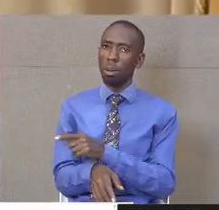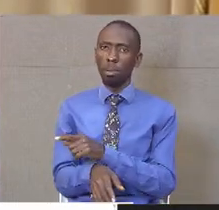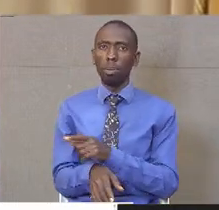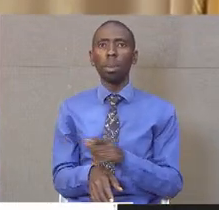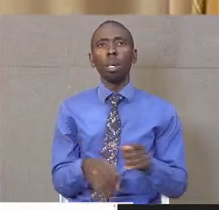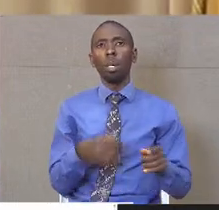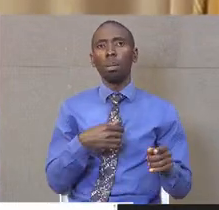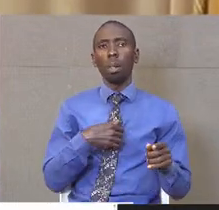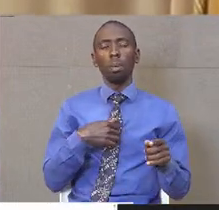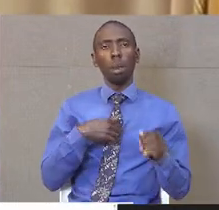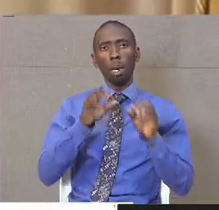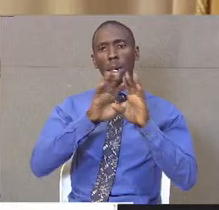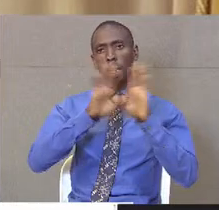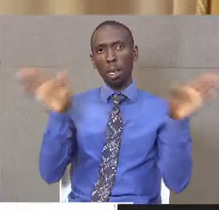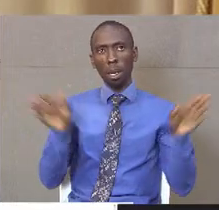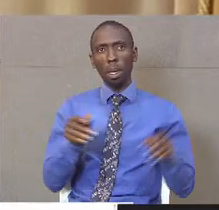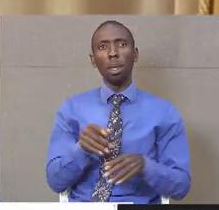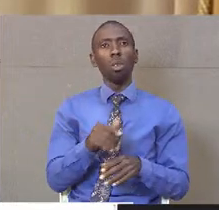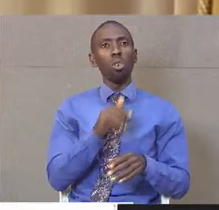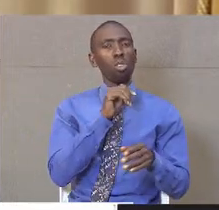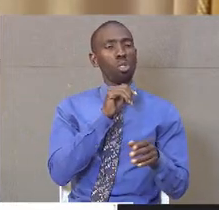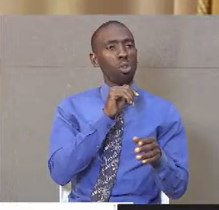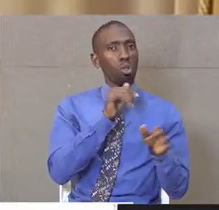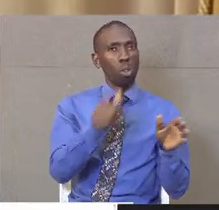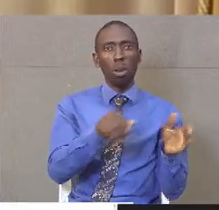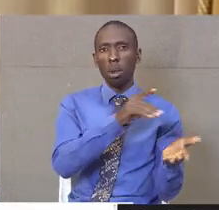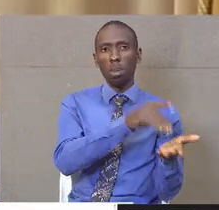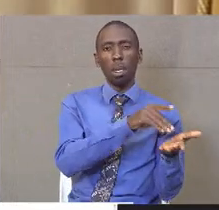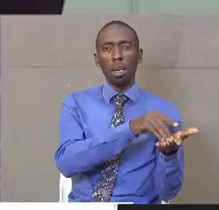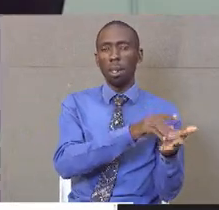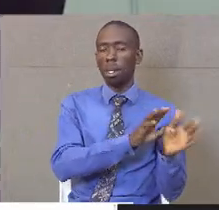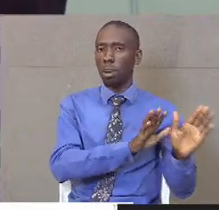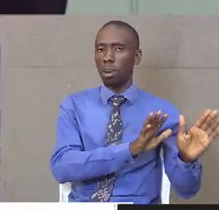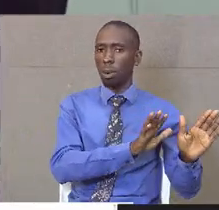Maybe I clear it. It is not the medics.